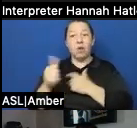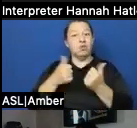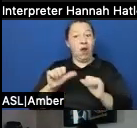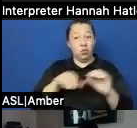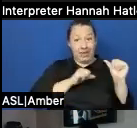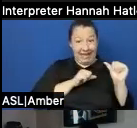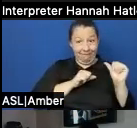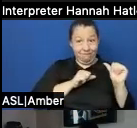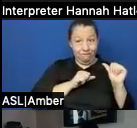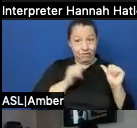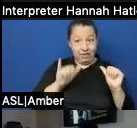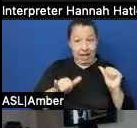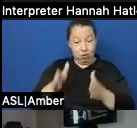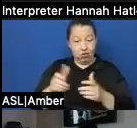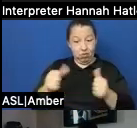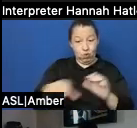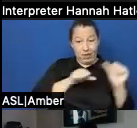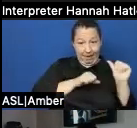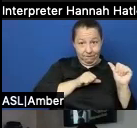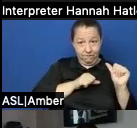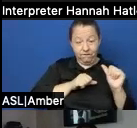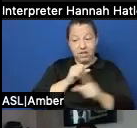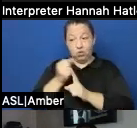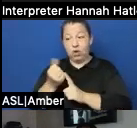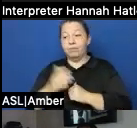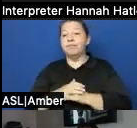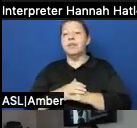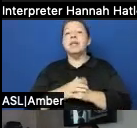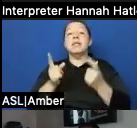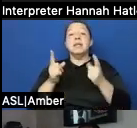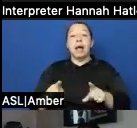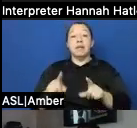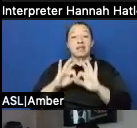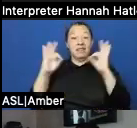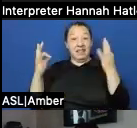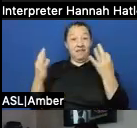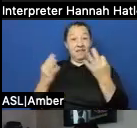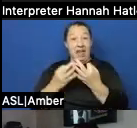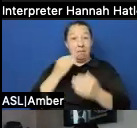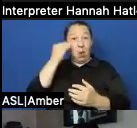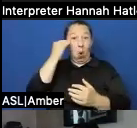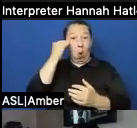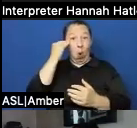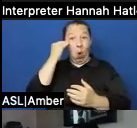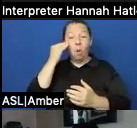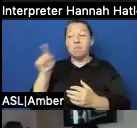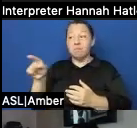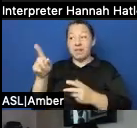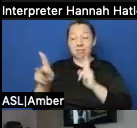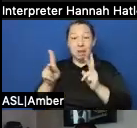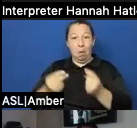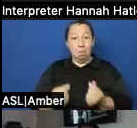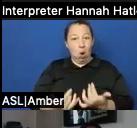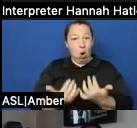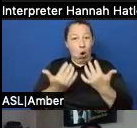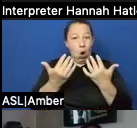were the family, the home was burnt down, and then there was a